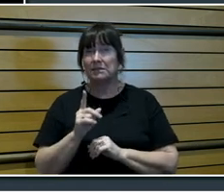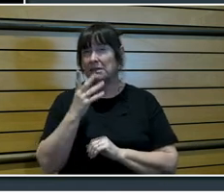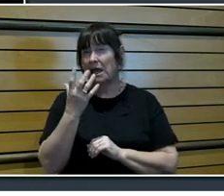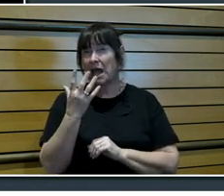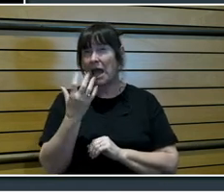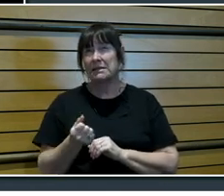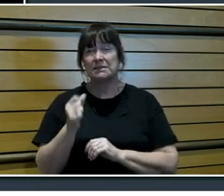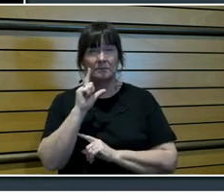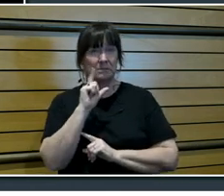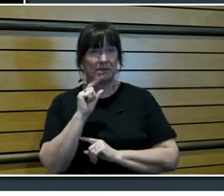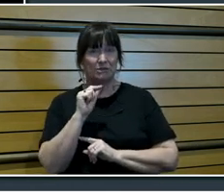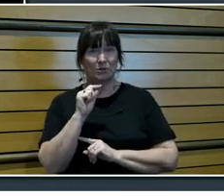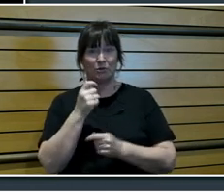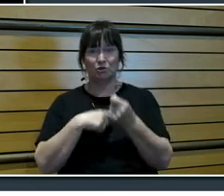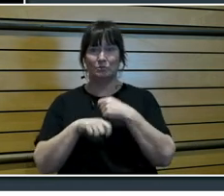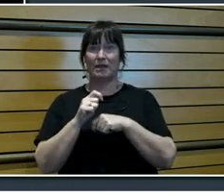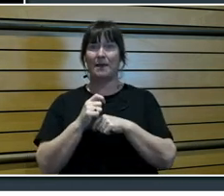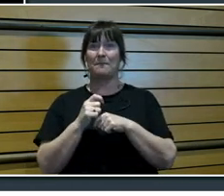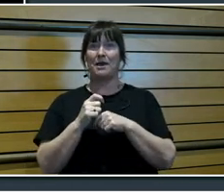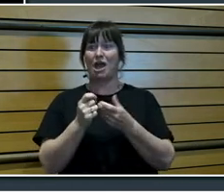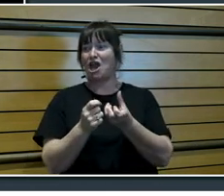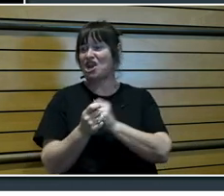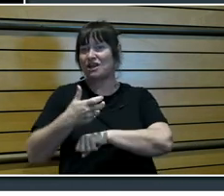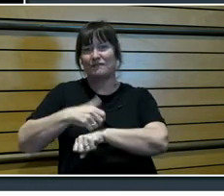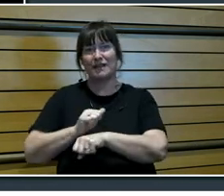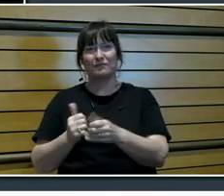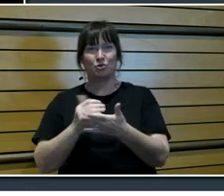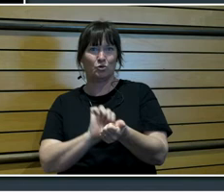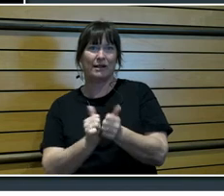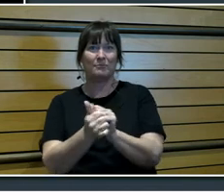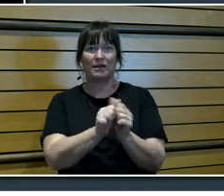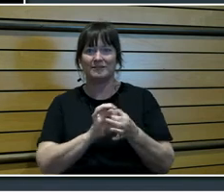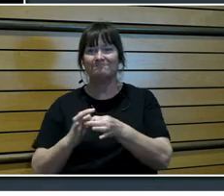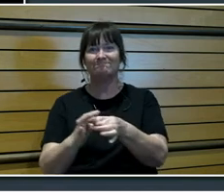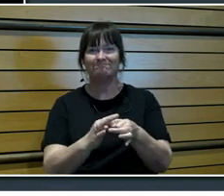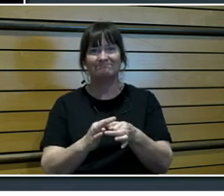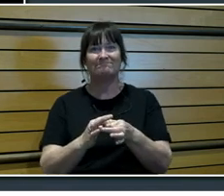potential to blossom into an innovative collaboration.